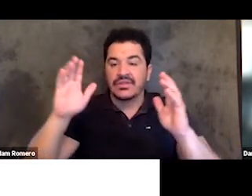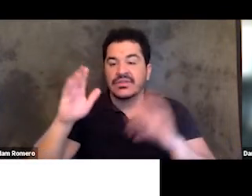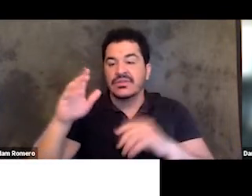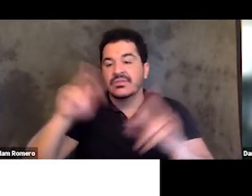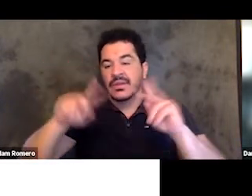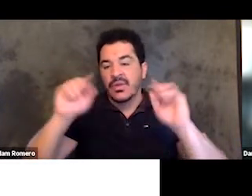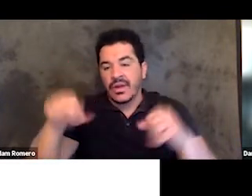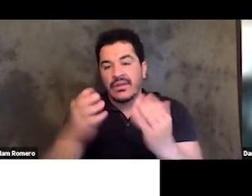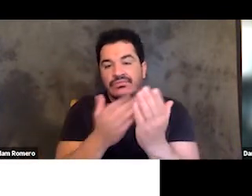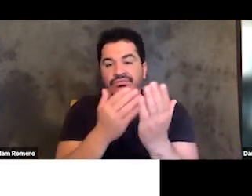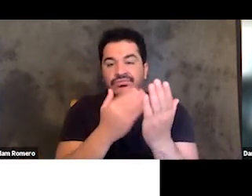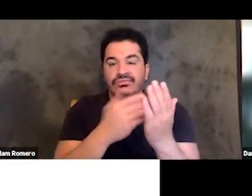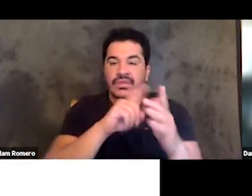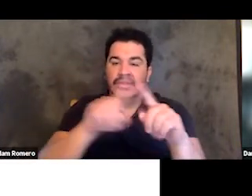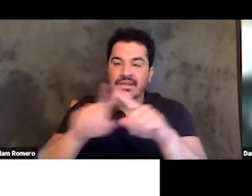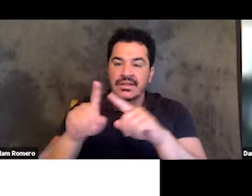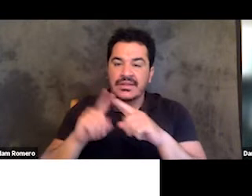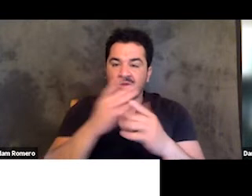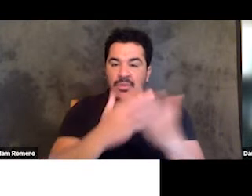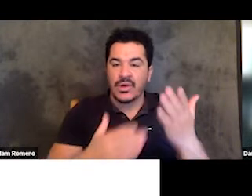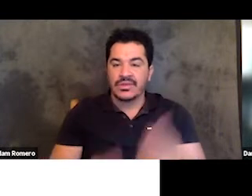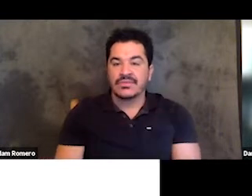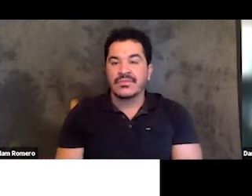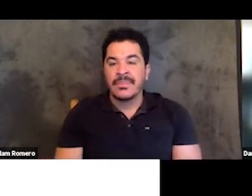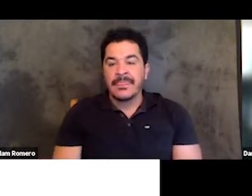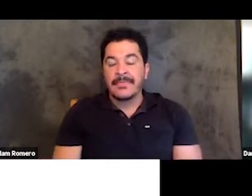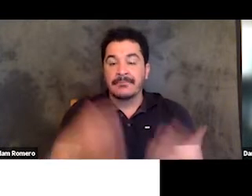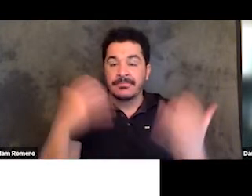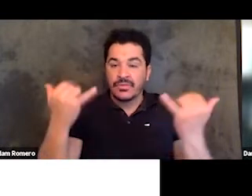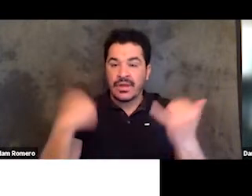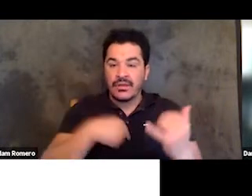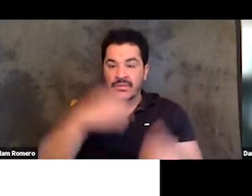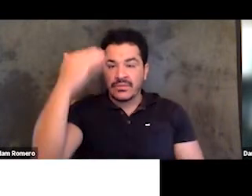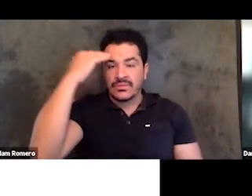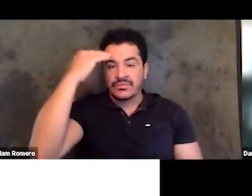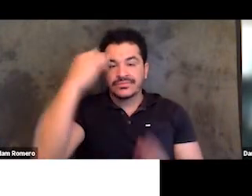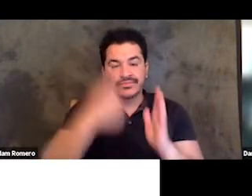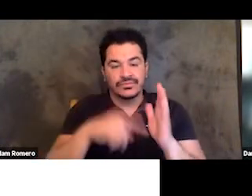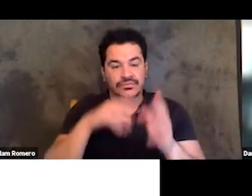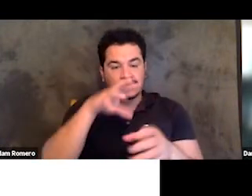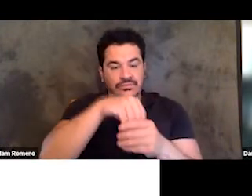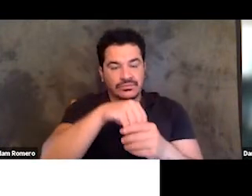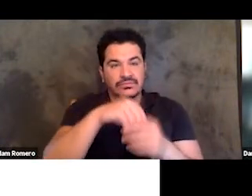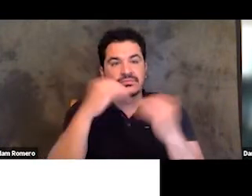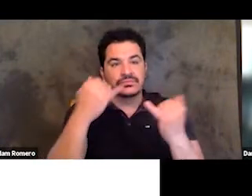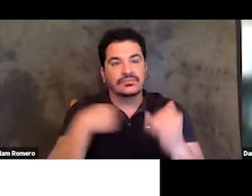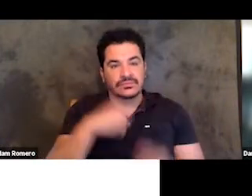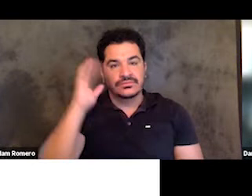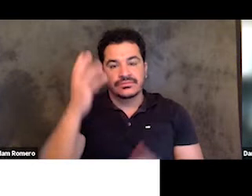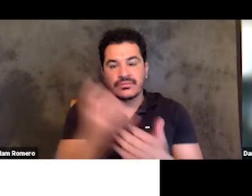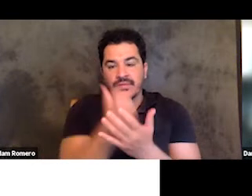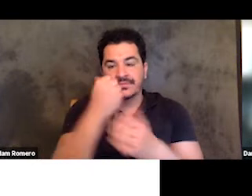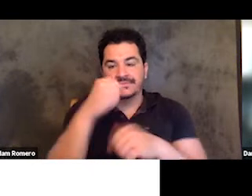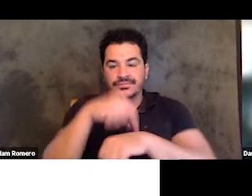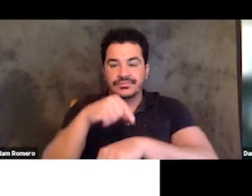components. So now that we have a sense of what's included in the toolkit, we are going to spend a little bit of time